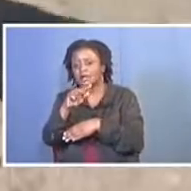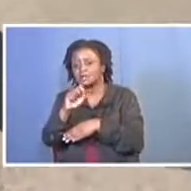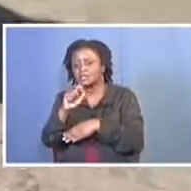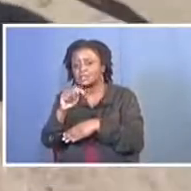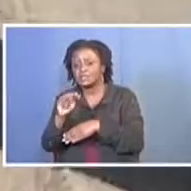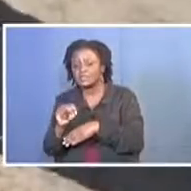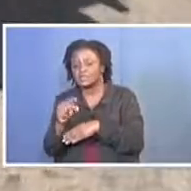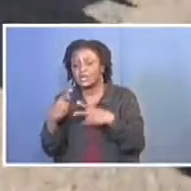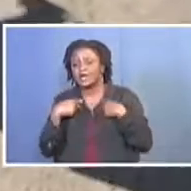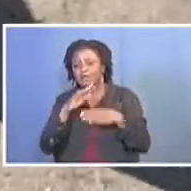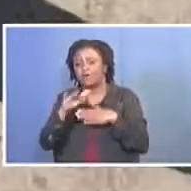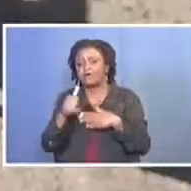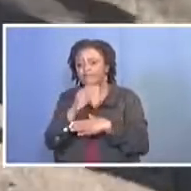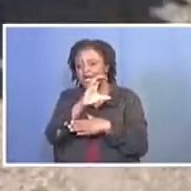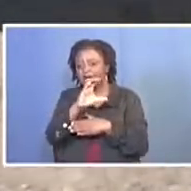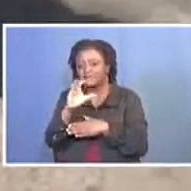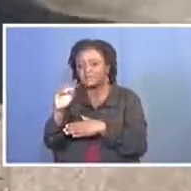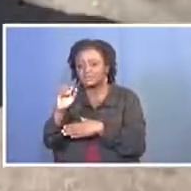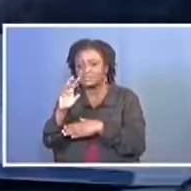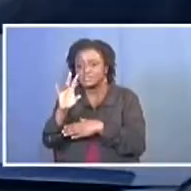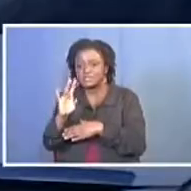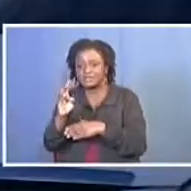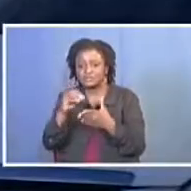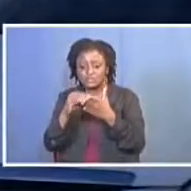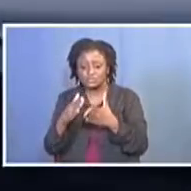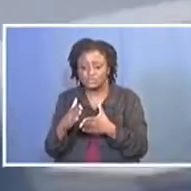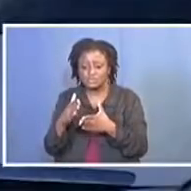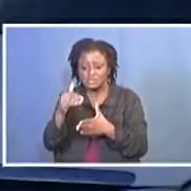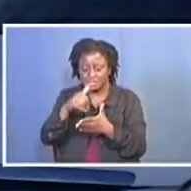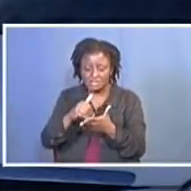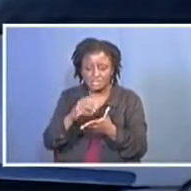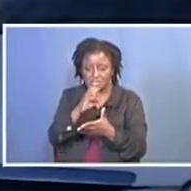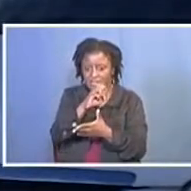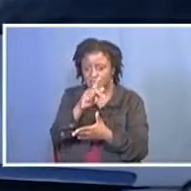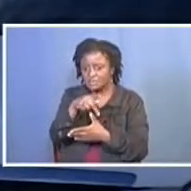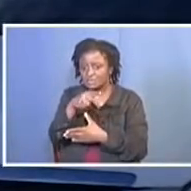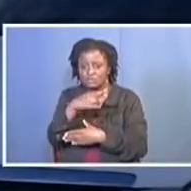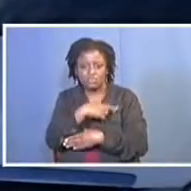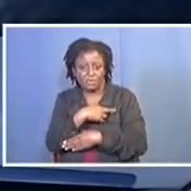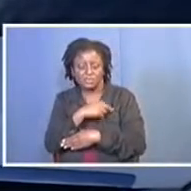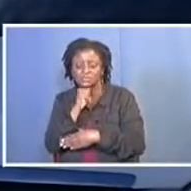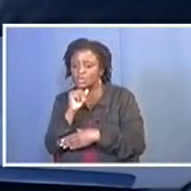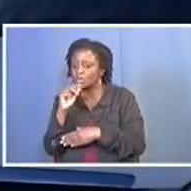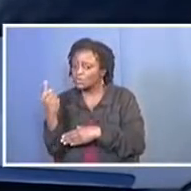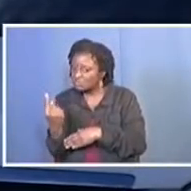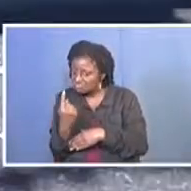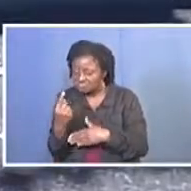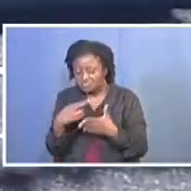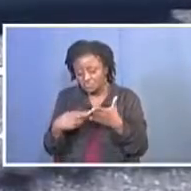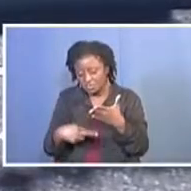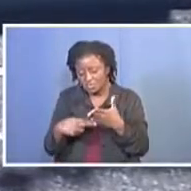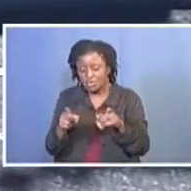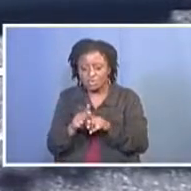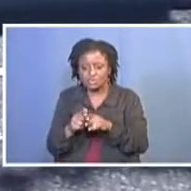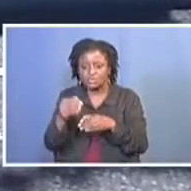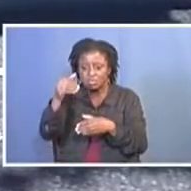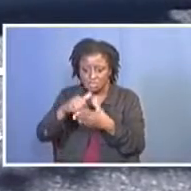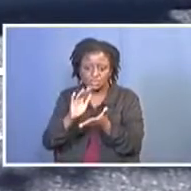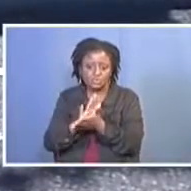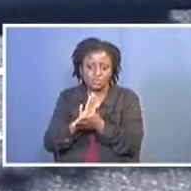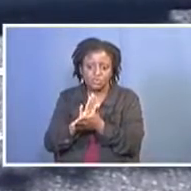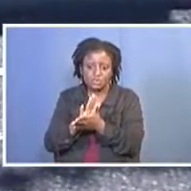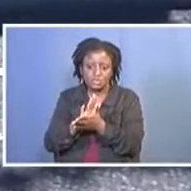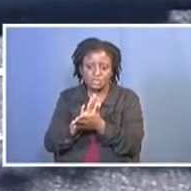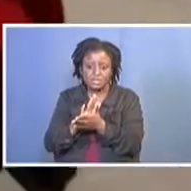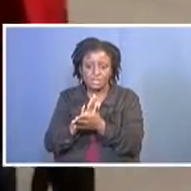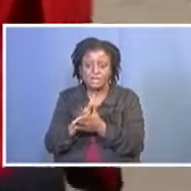students enrolled in the area school of E.P. Roberts not only registered, but attending school using the hybrid model of both face-to-face